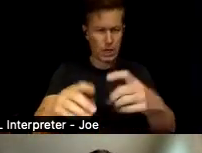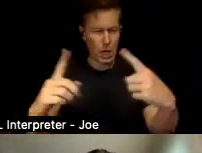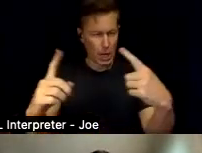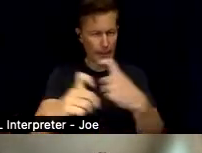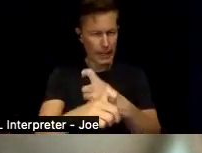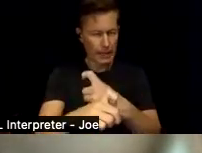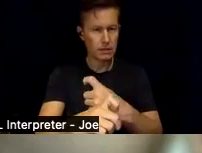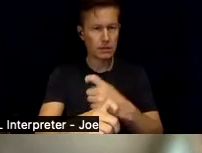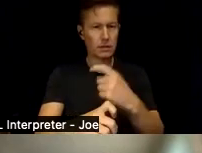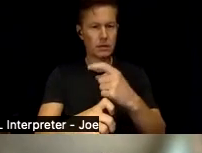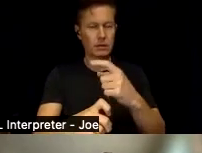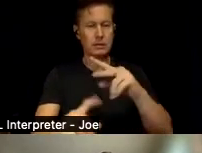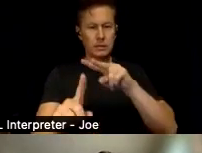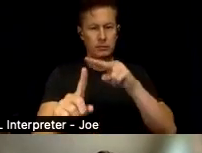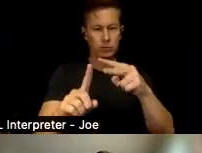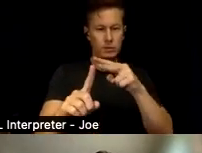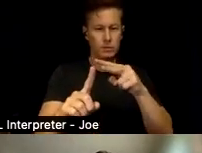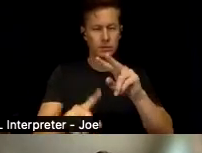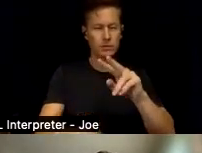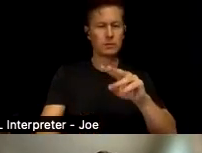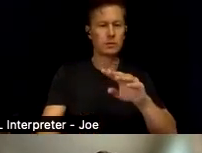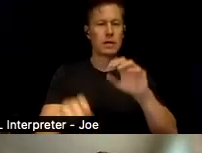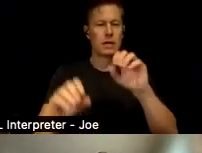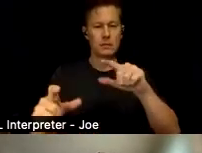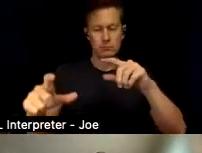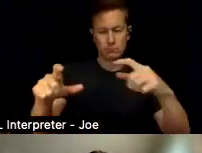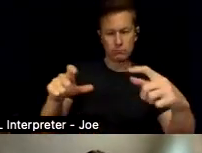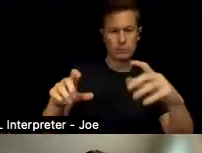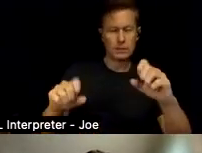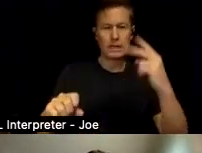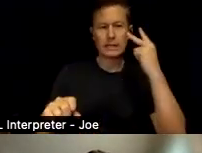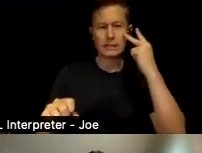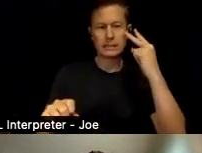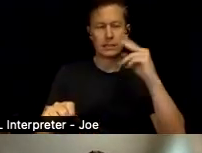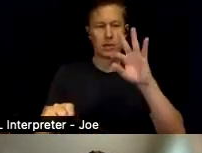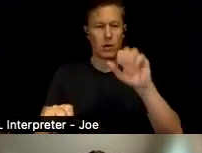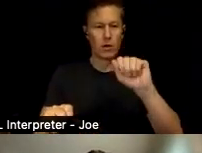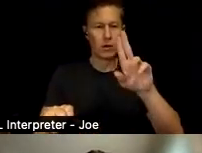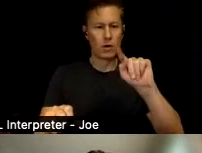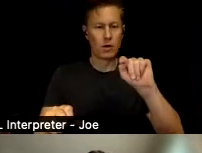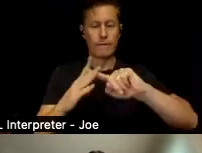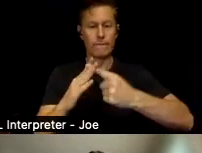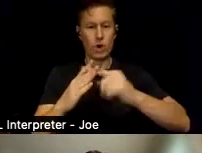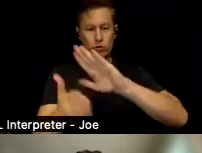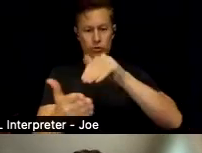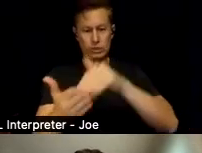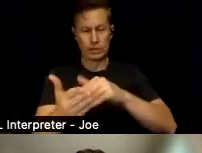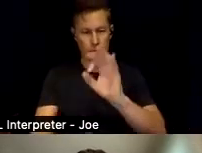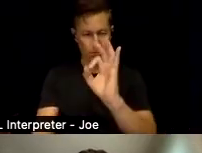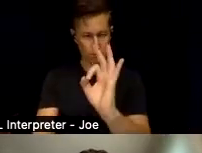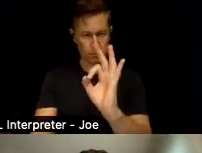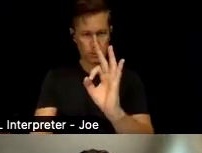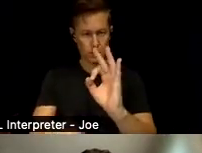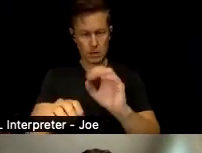of rotated view of the fault shown in the panel on the upper left. The earthquake started at the epicenter where that circle is. It